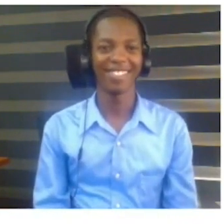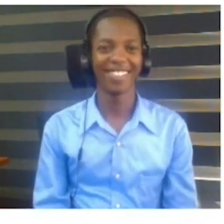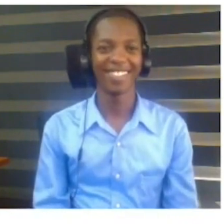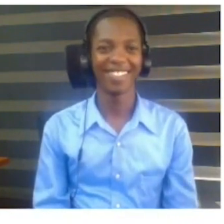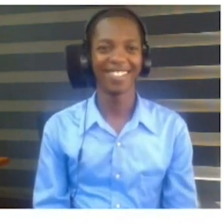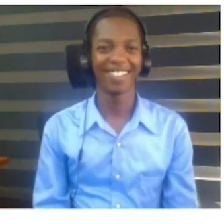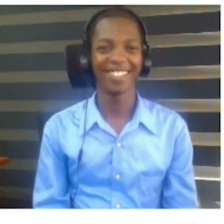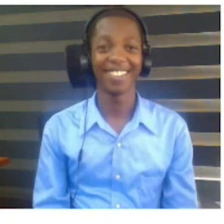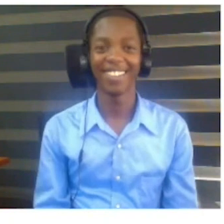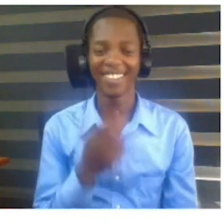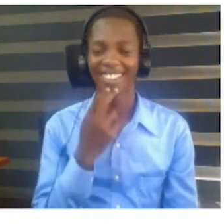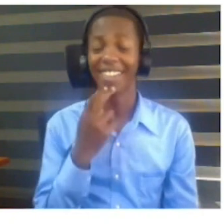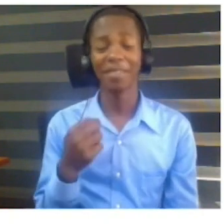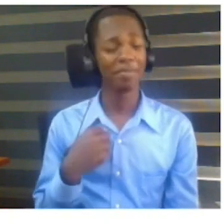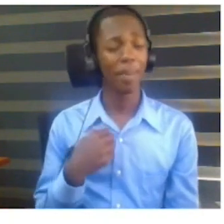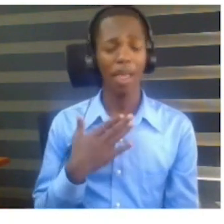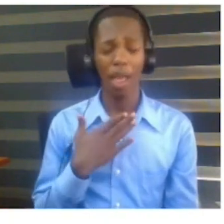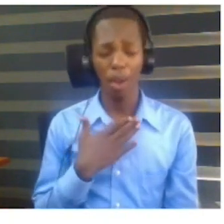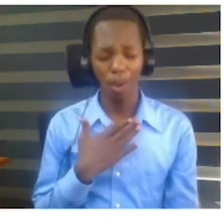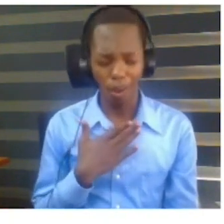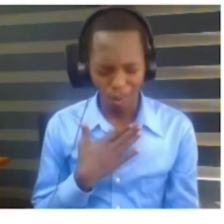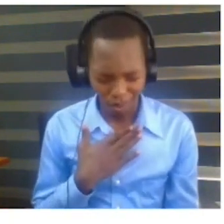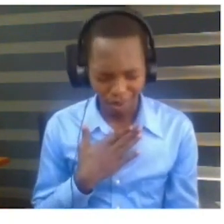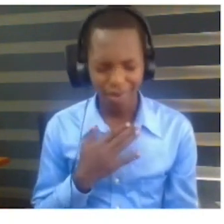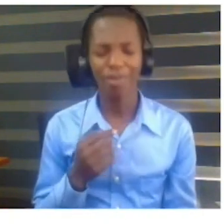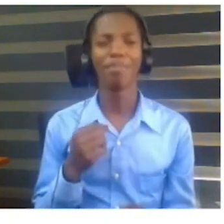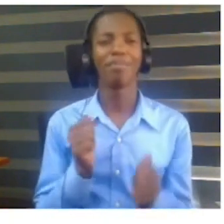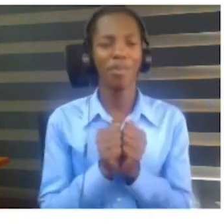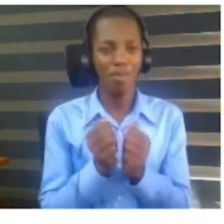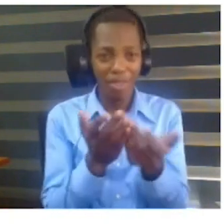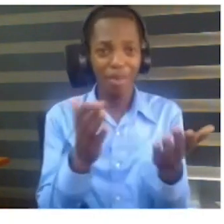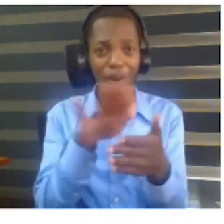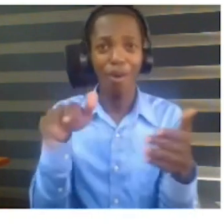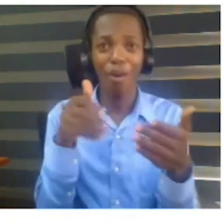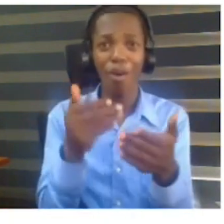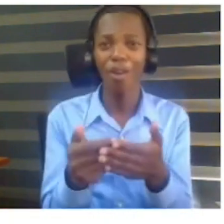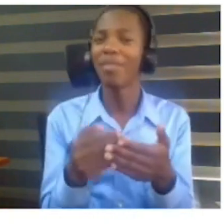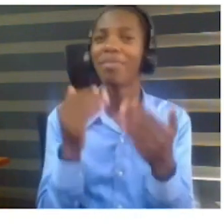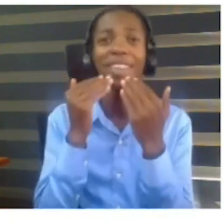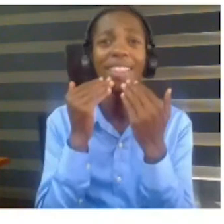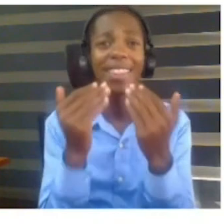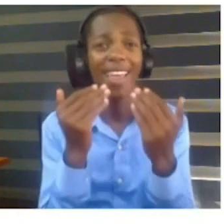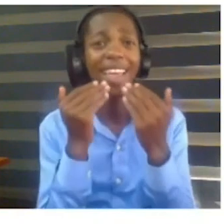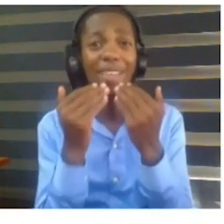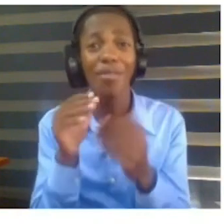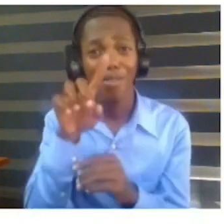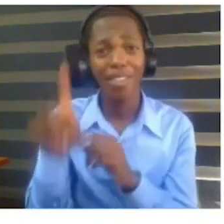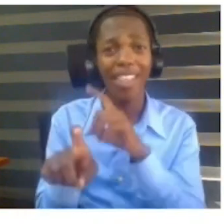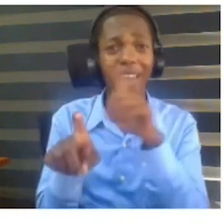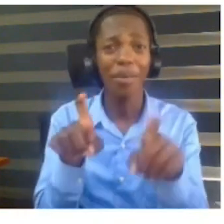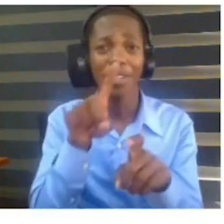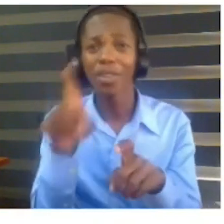It was an honor to be here with everyone virtually. Thank you for the questions. Please keep